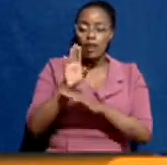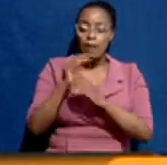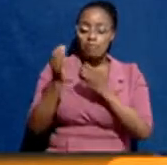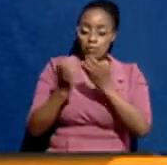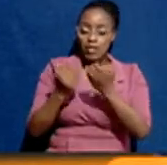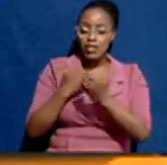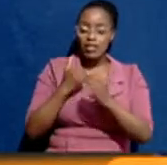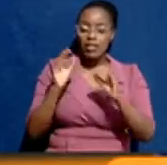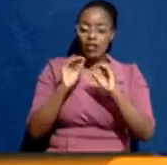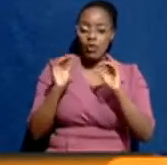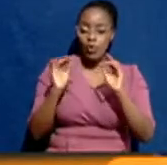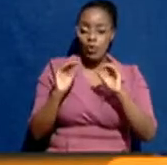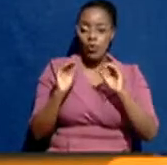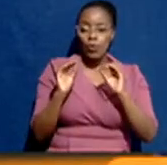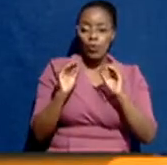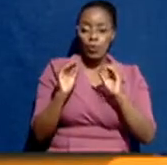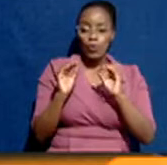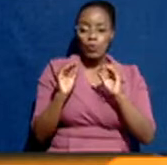business really